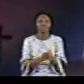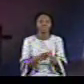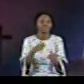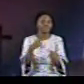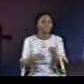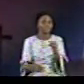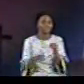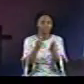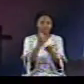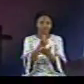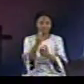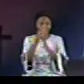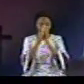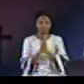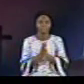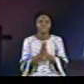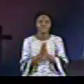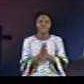sister